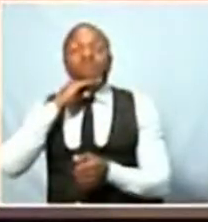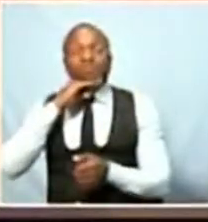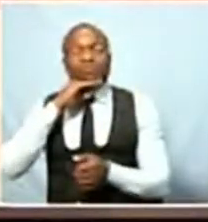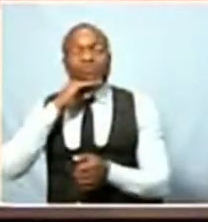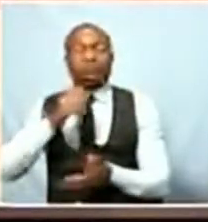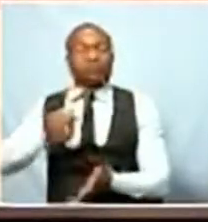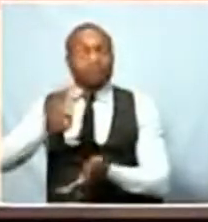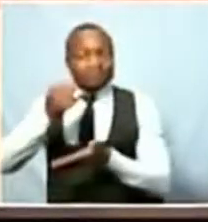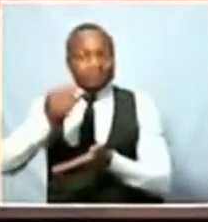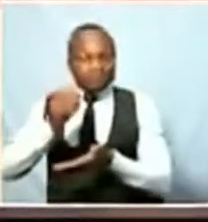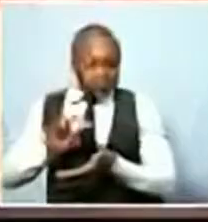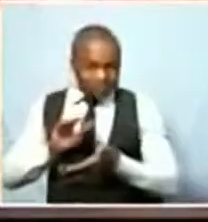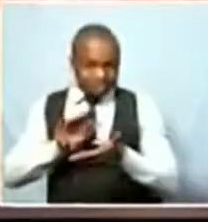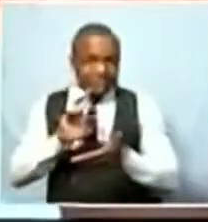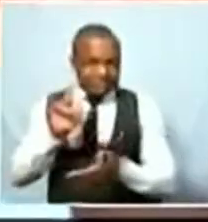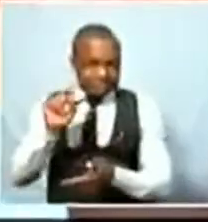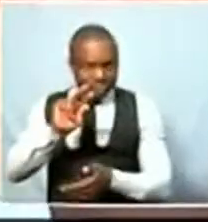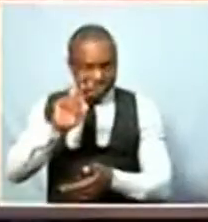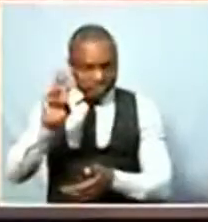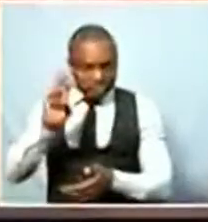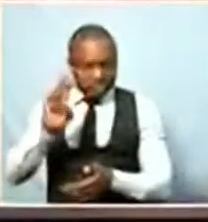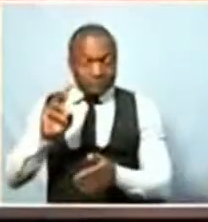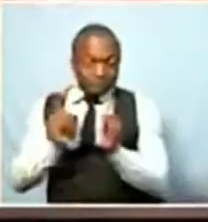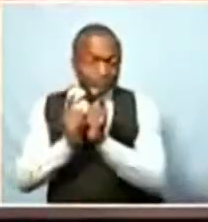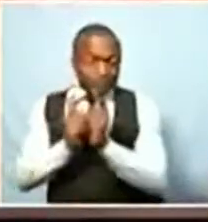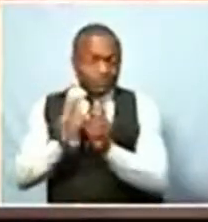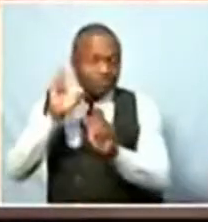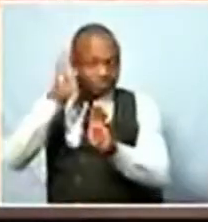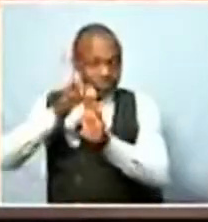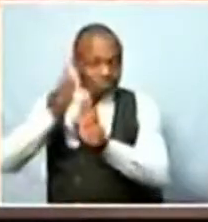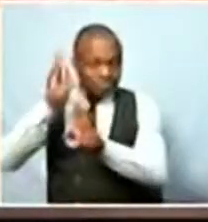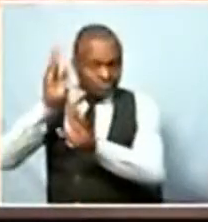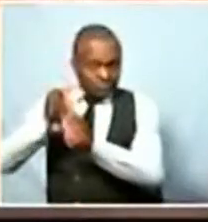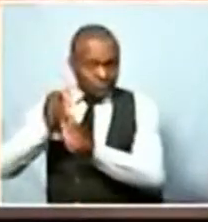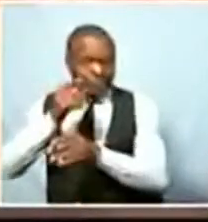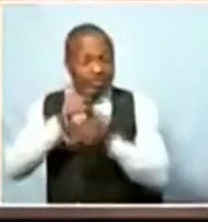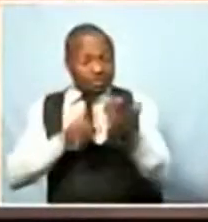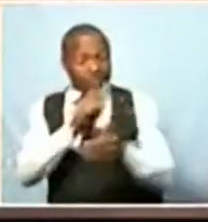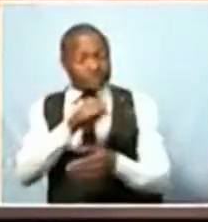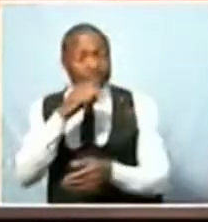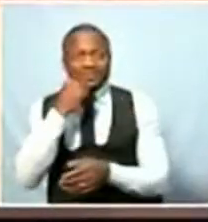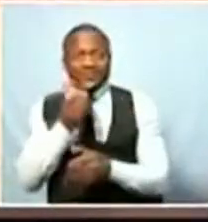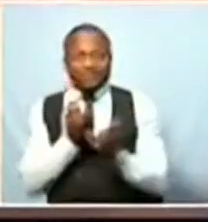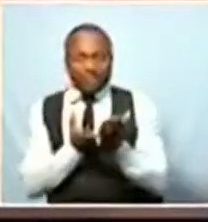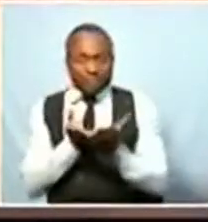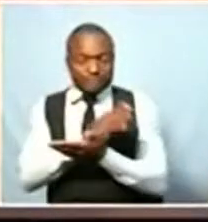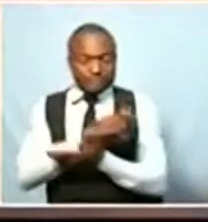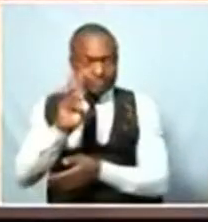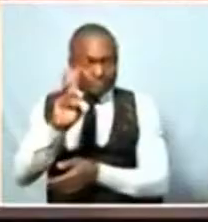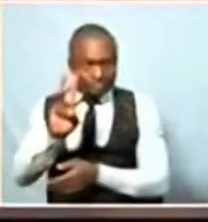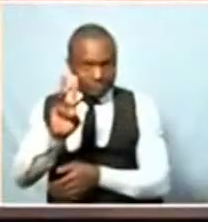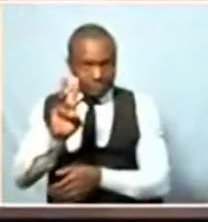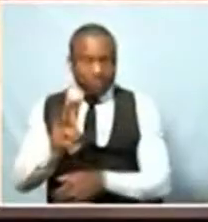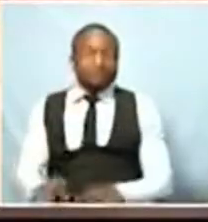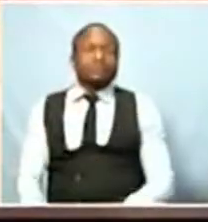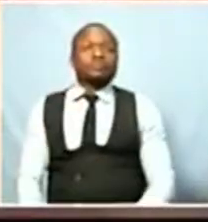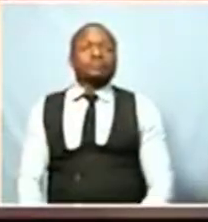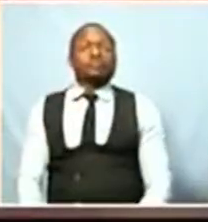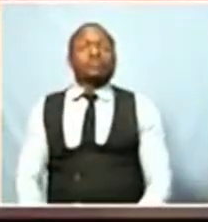allocation in meeting set targets. And what you say on page 6 is that the